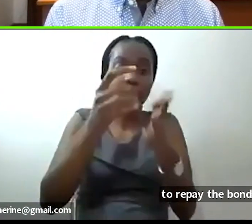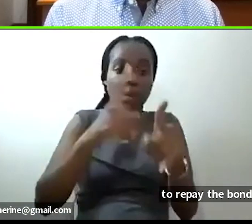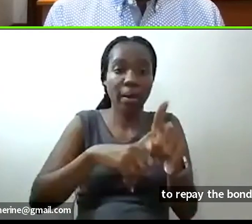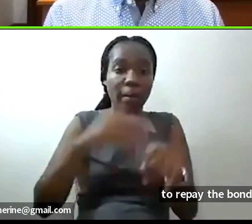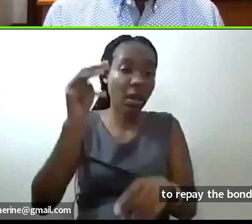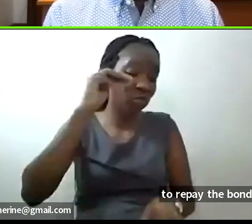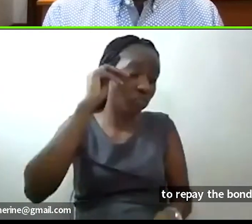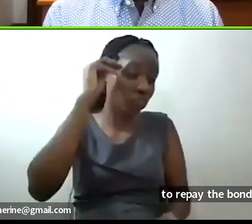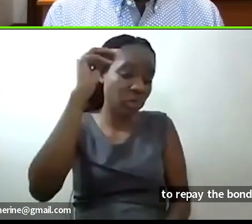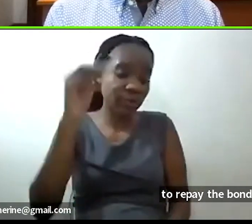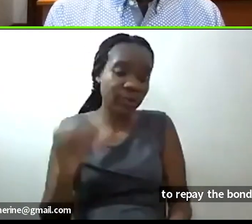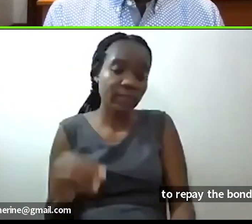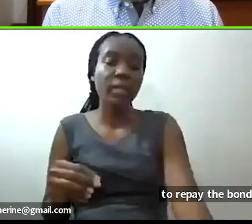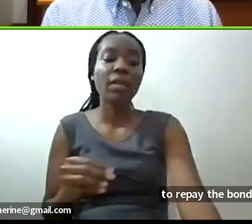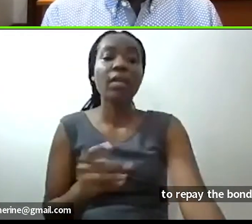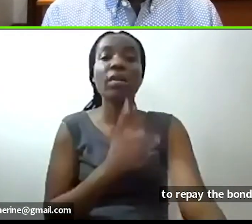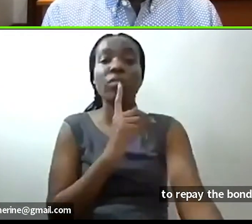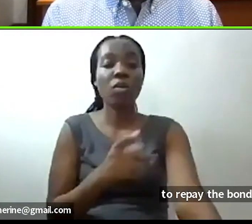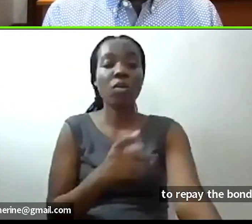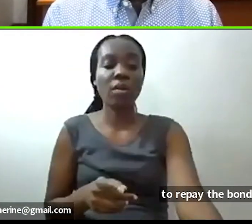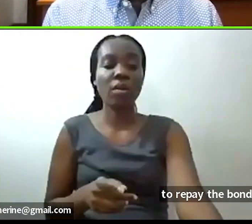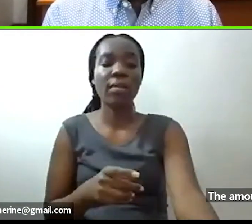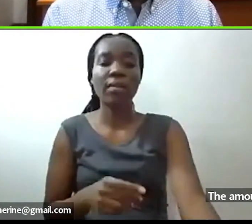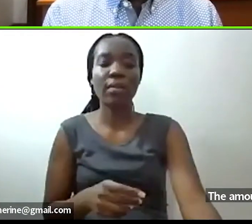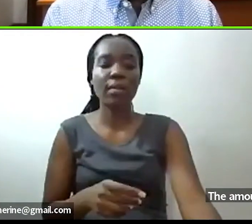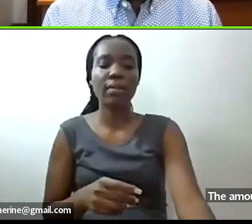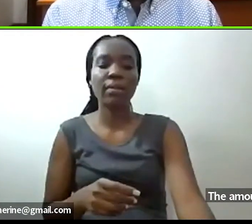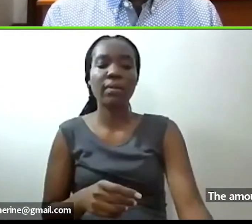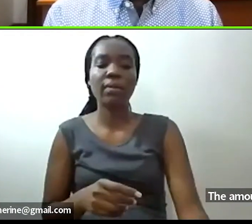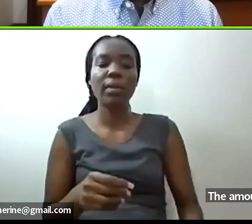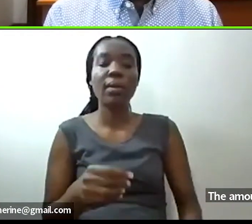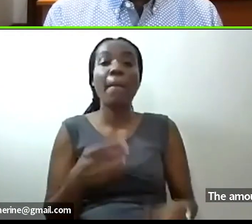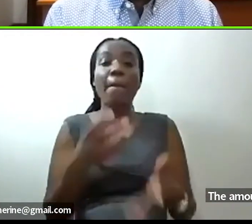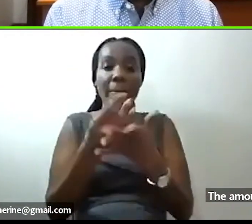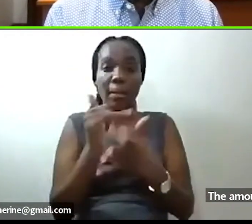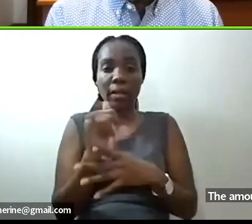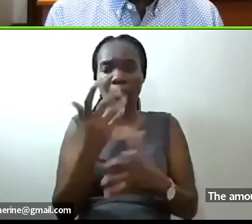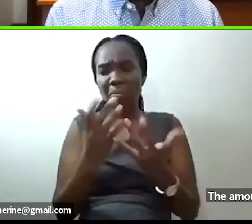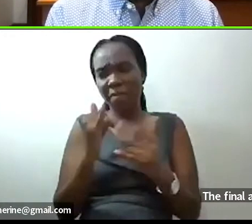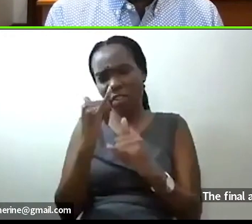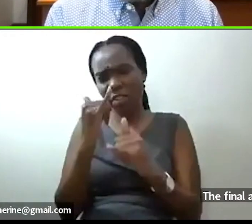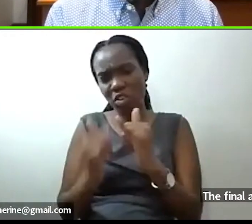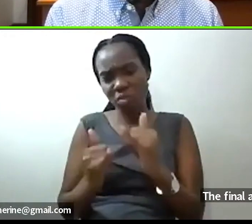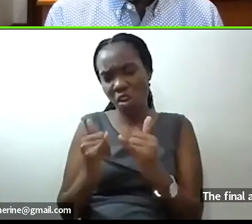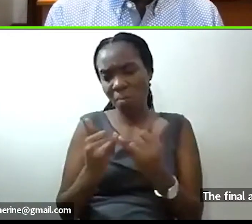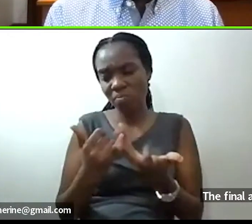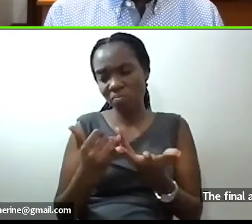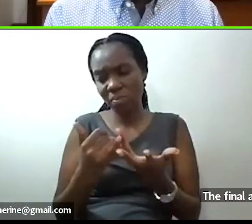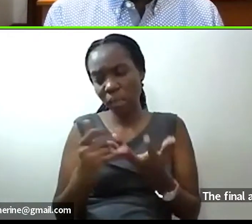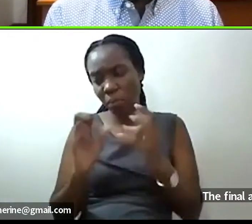as the final amount is also referred to as the principal value, face